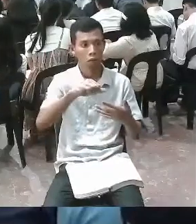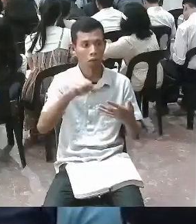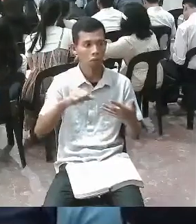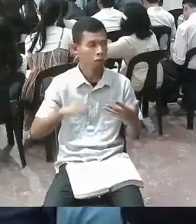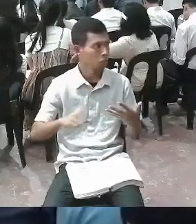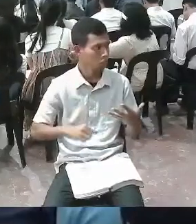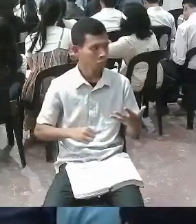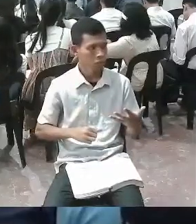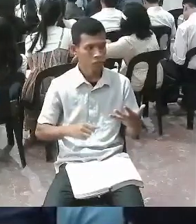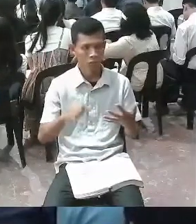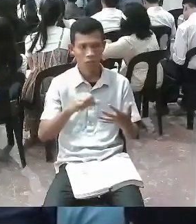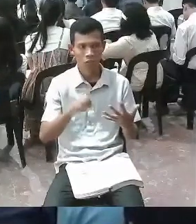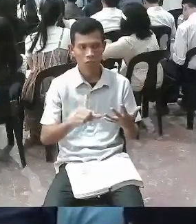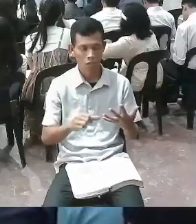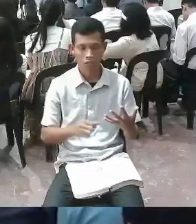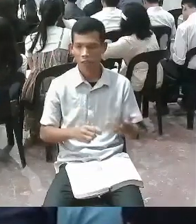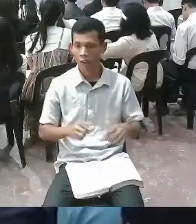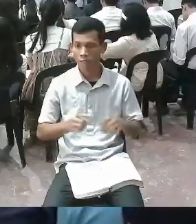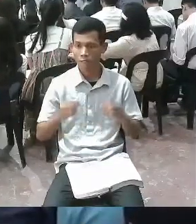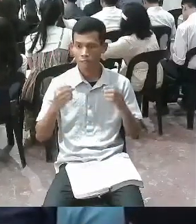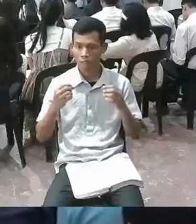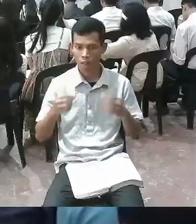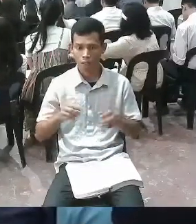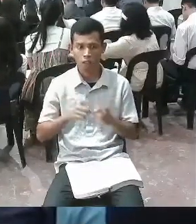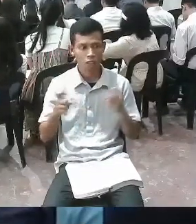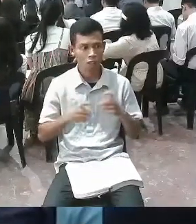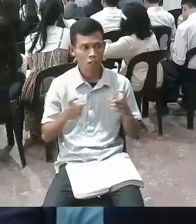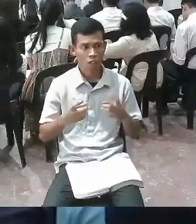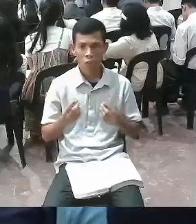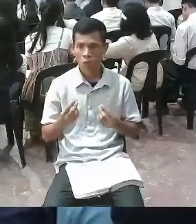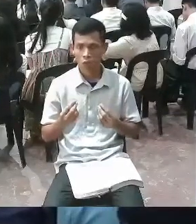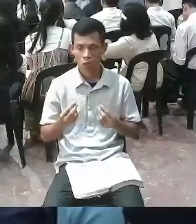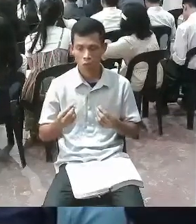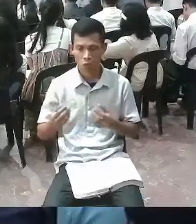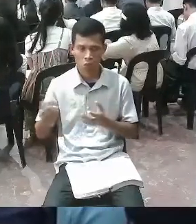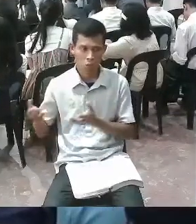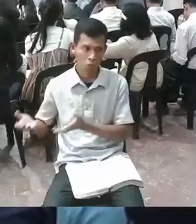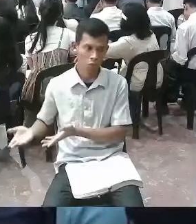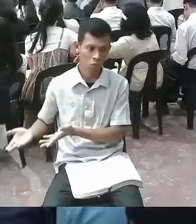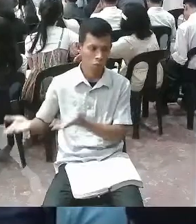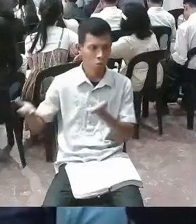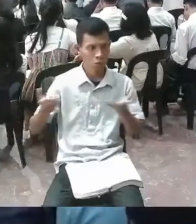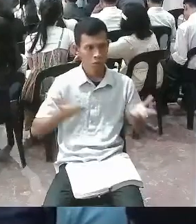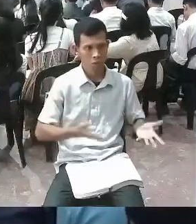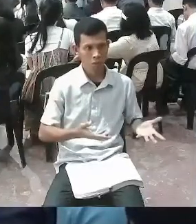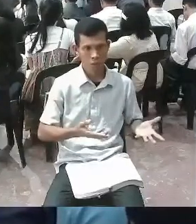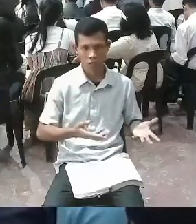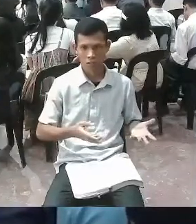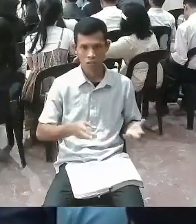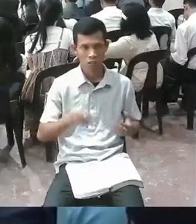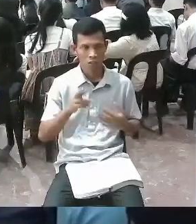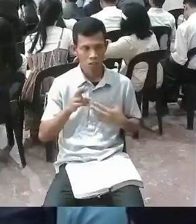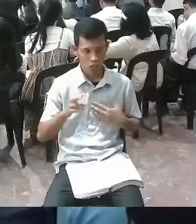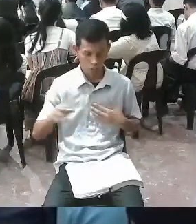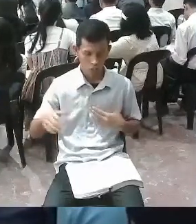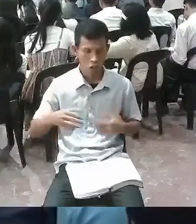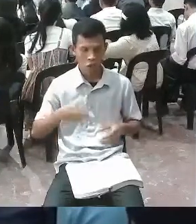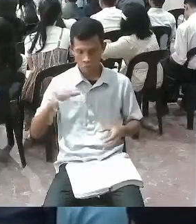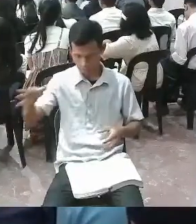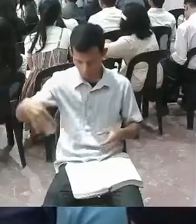Then he's got to cover his sin. So what does he do? He brings her husband home from the war and tells his